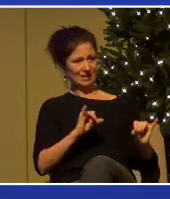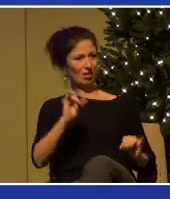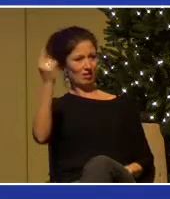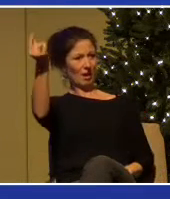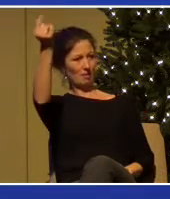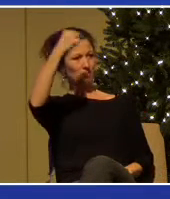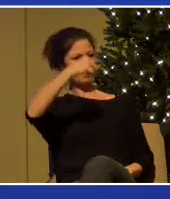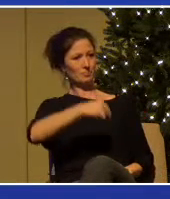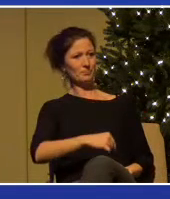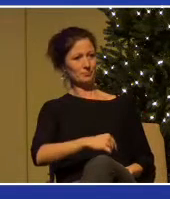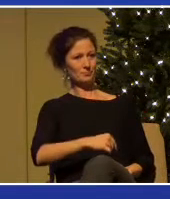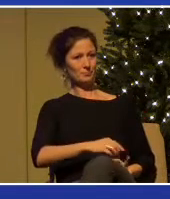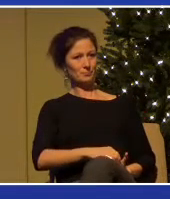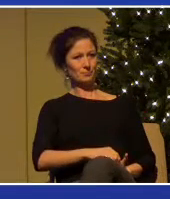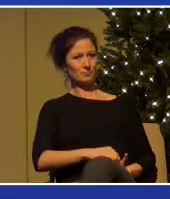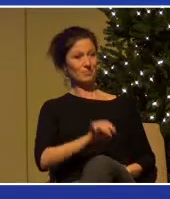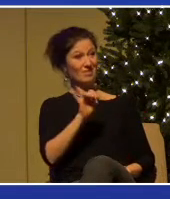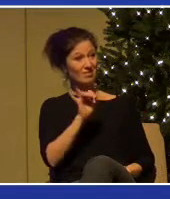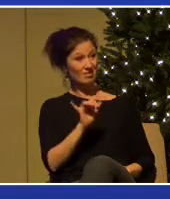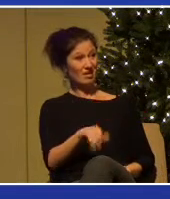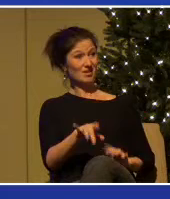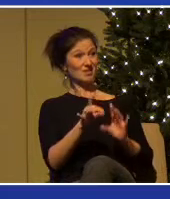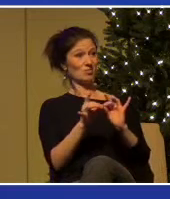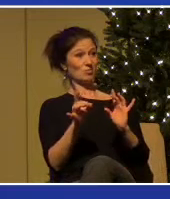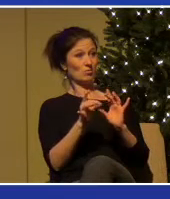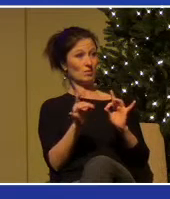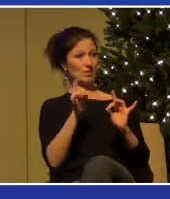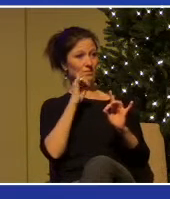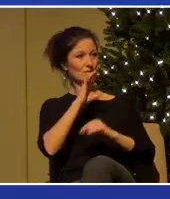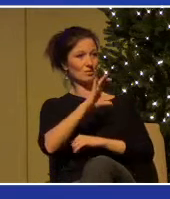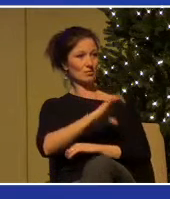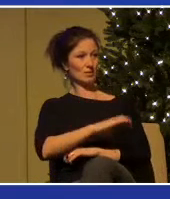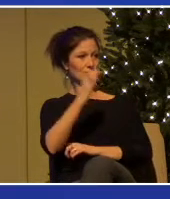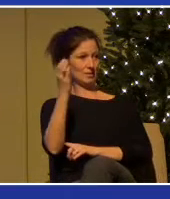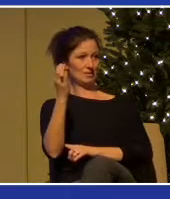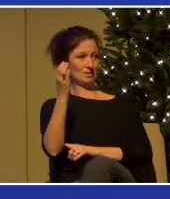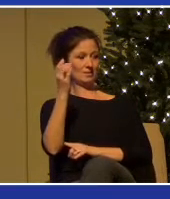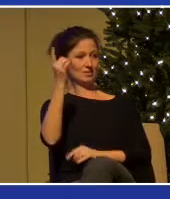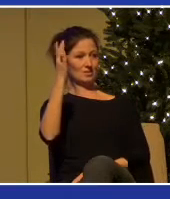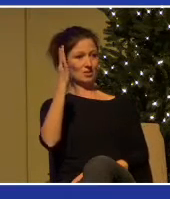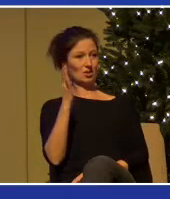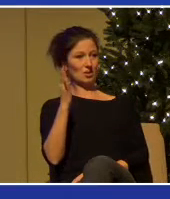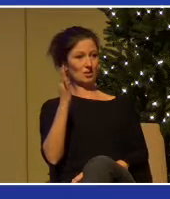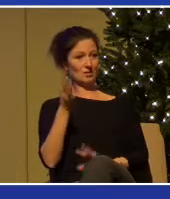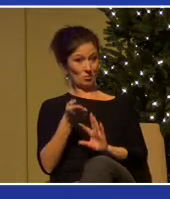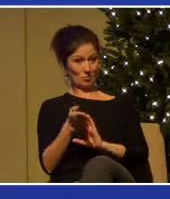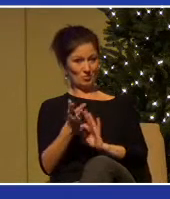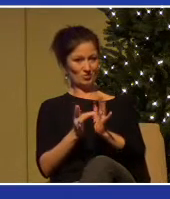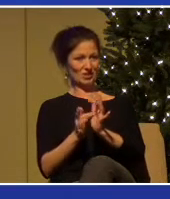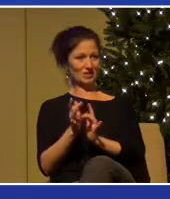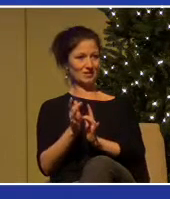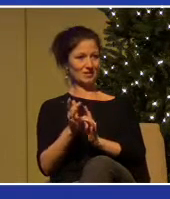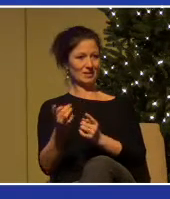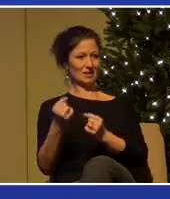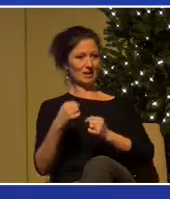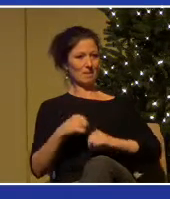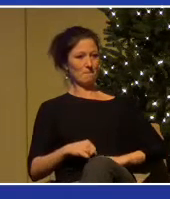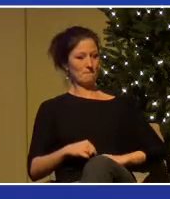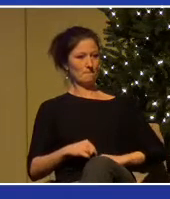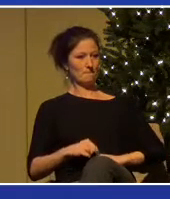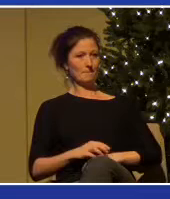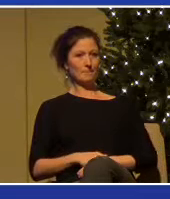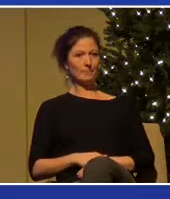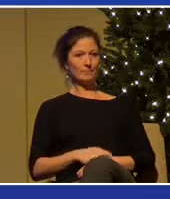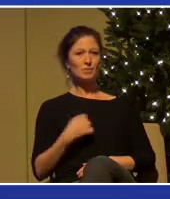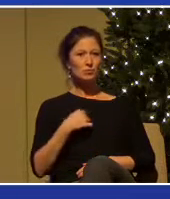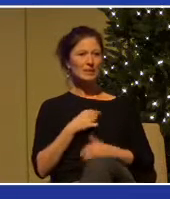story of Christmas. God coming to us in Jesus. It is what we look forward to. It